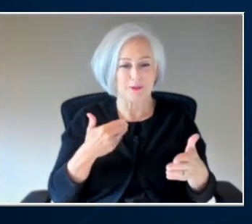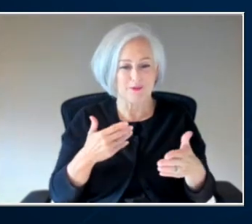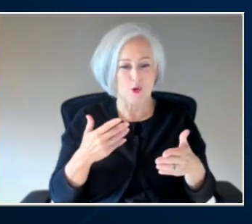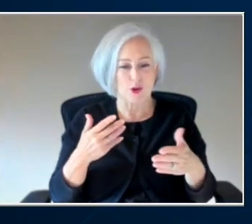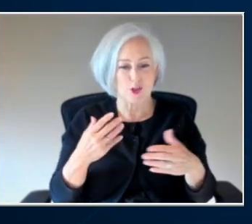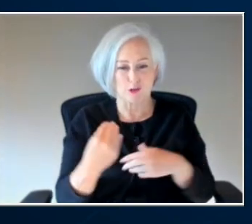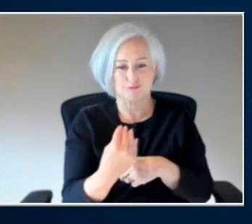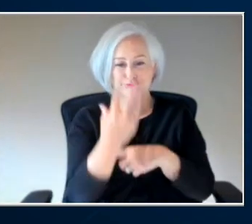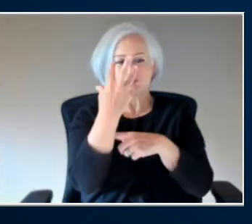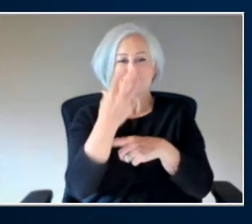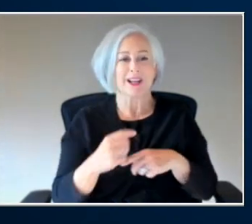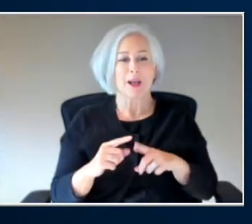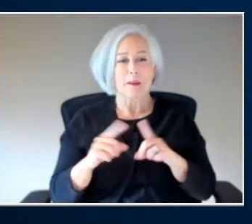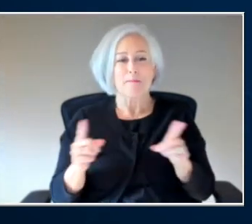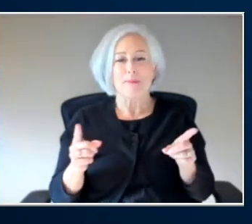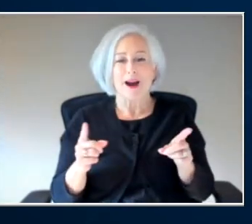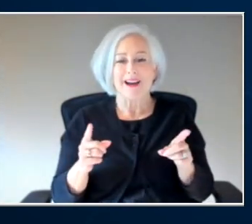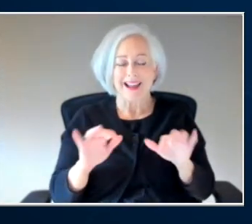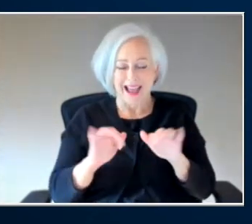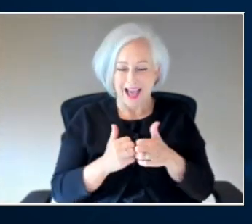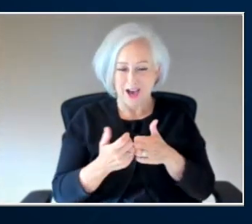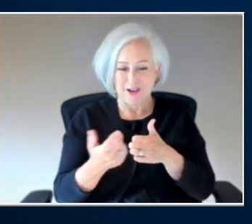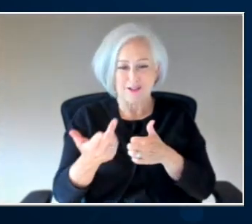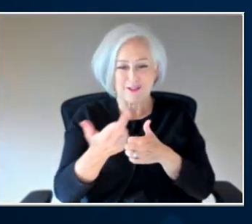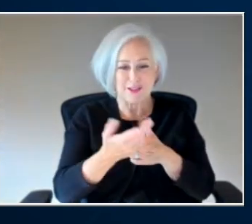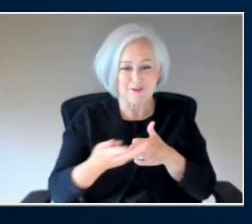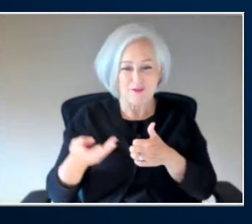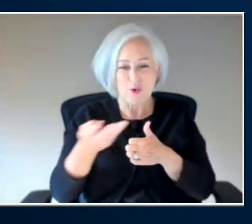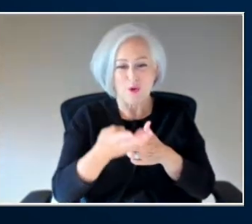how he's bonded with you and your family, what's that been like for you?